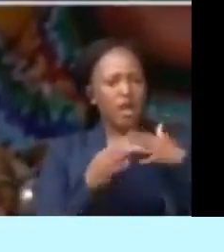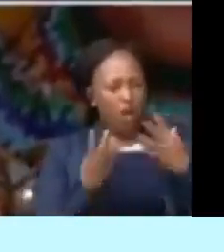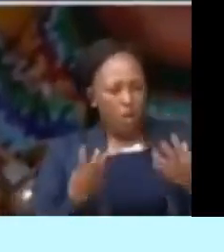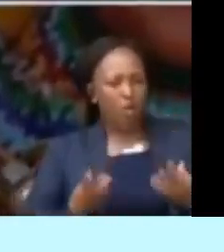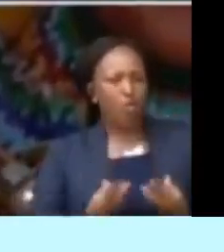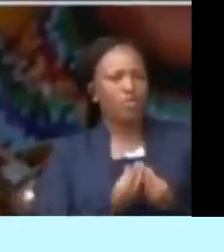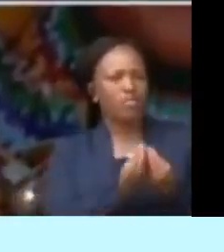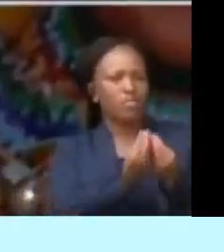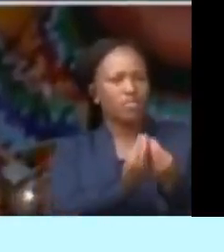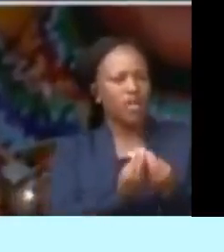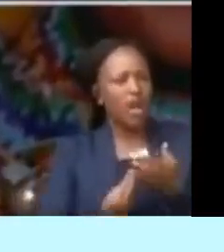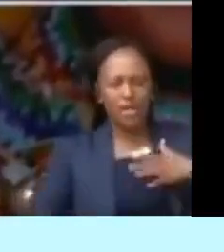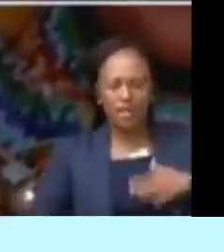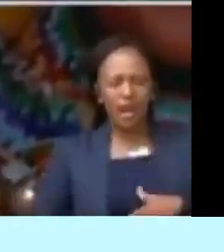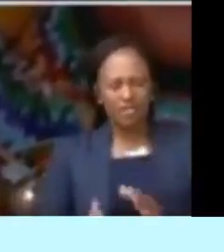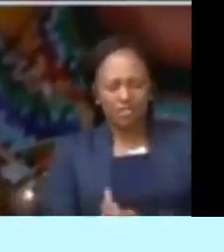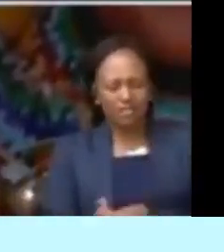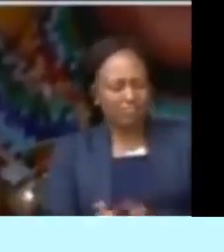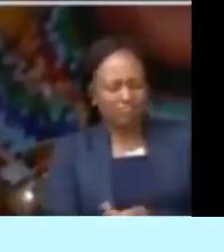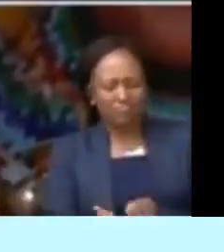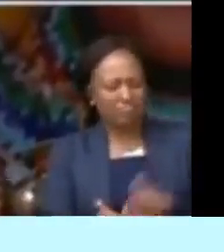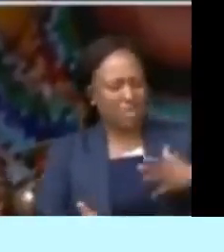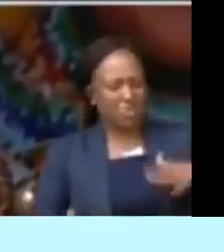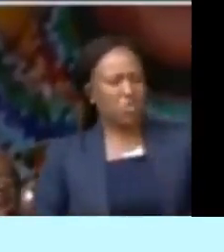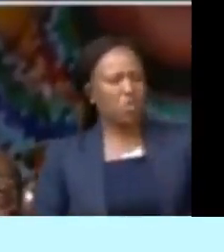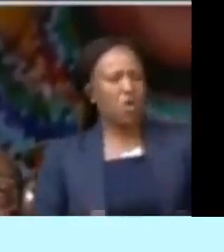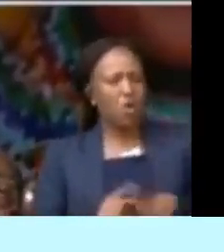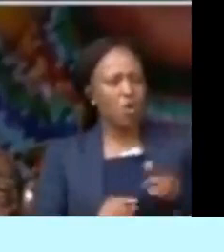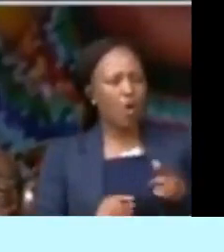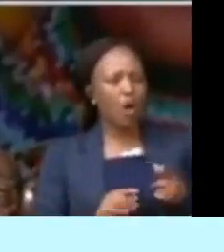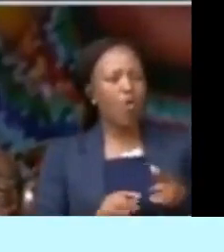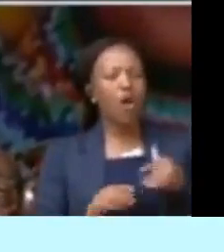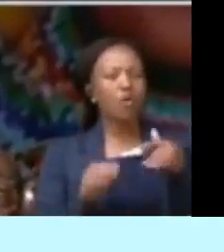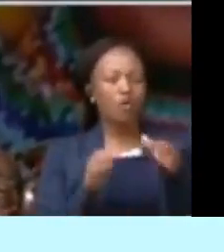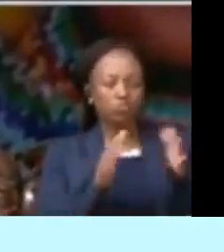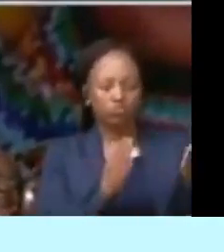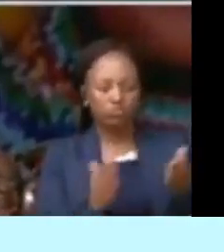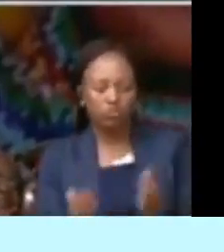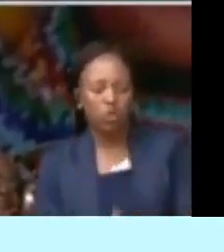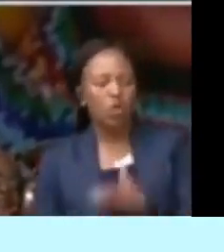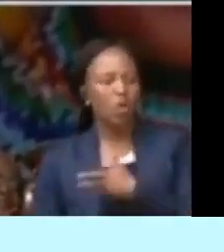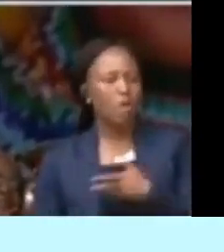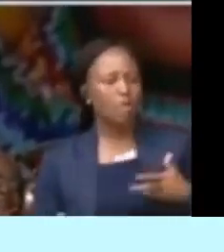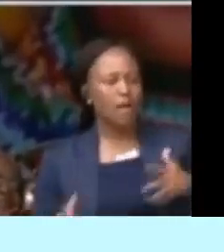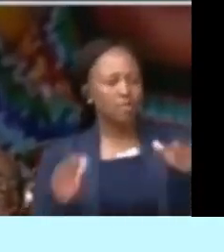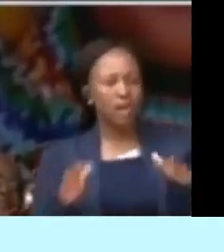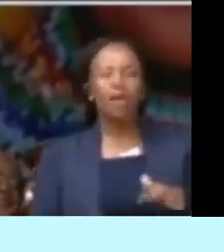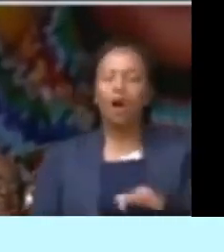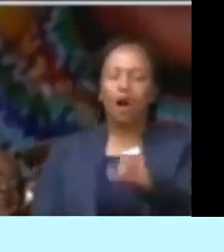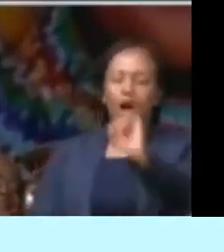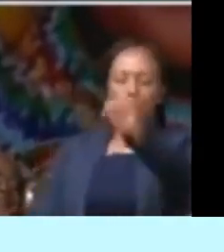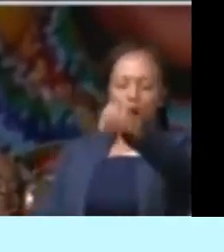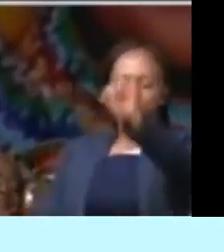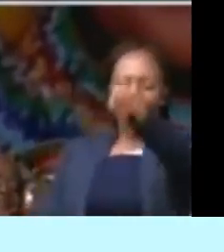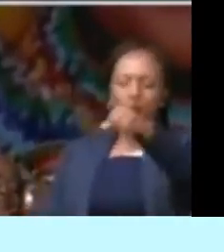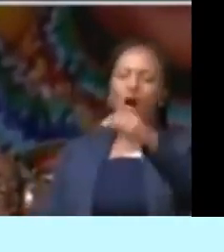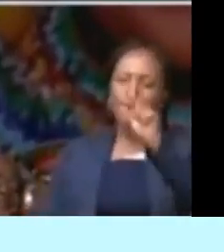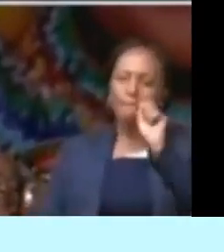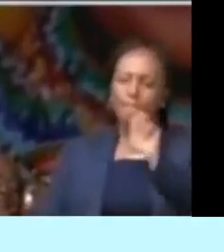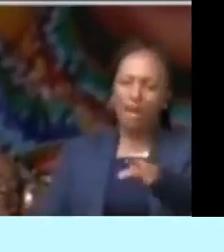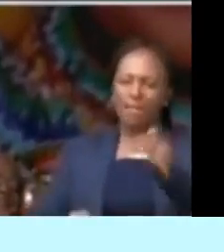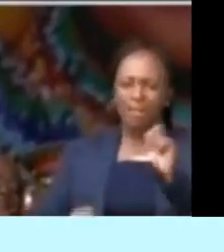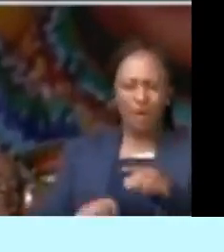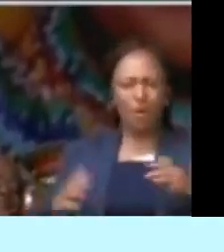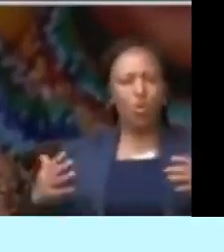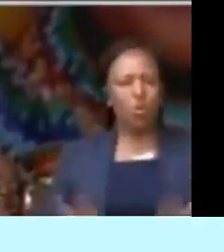Libona, Hakibatlitzel, because Robuluka Masi Chava. Then I knew that